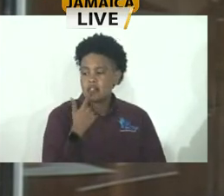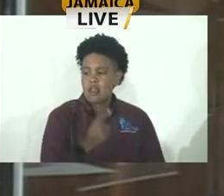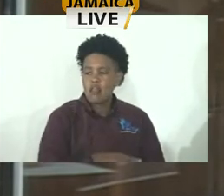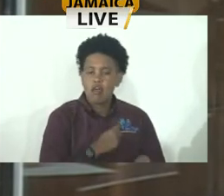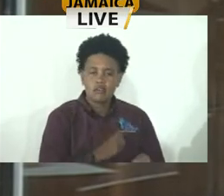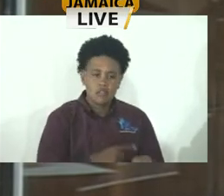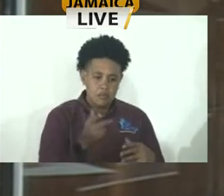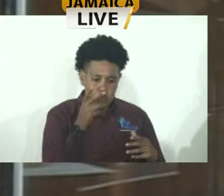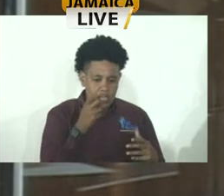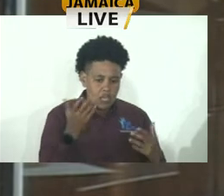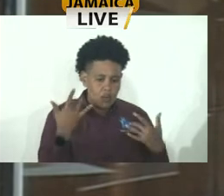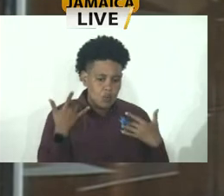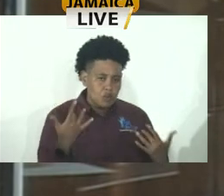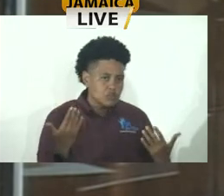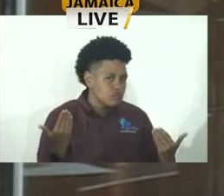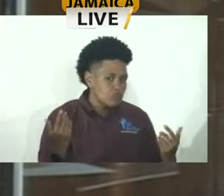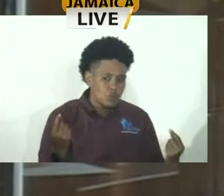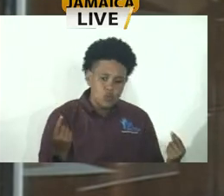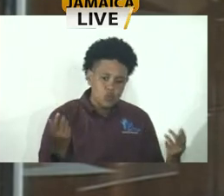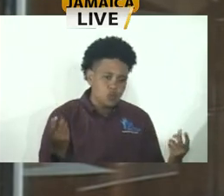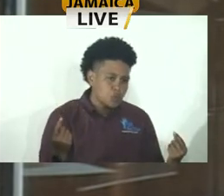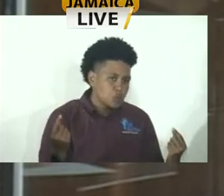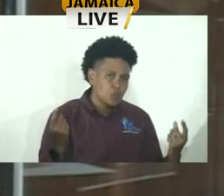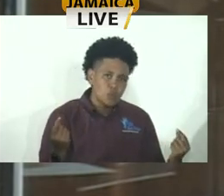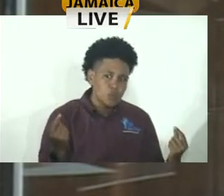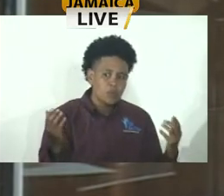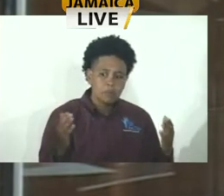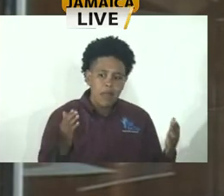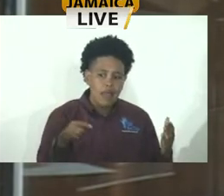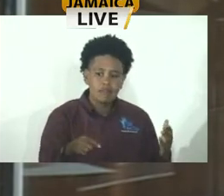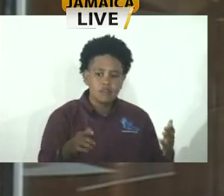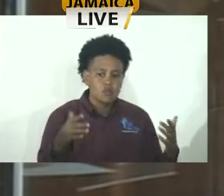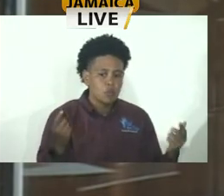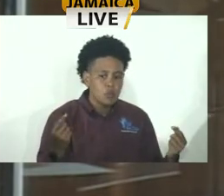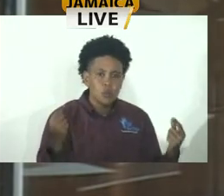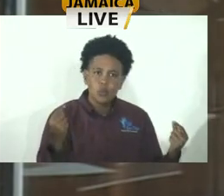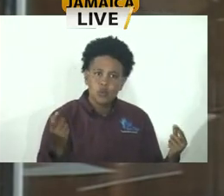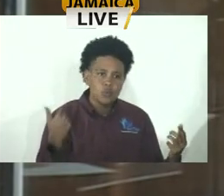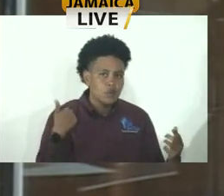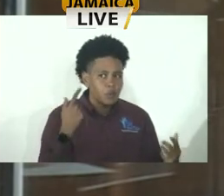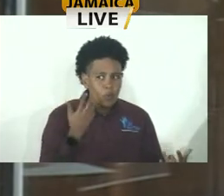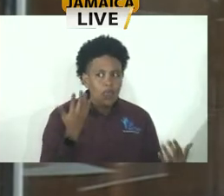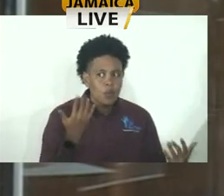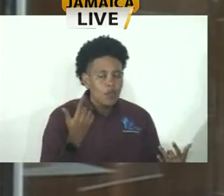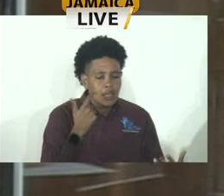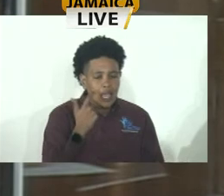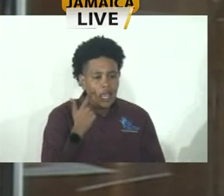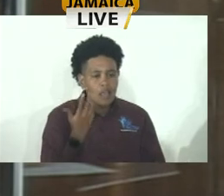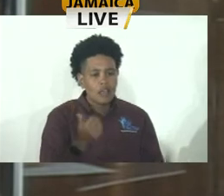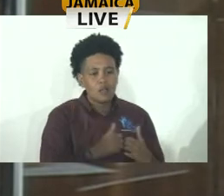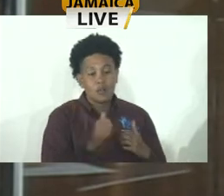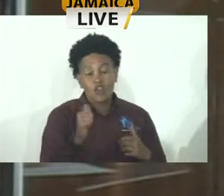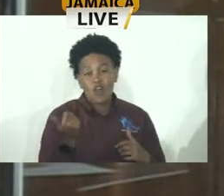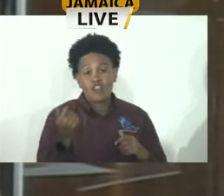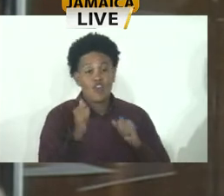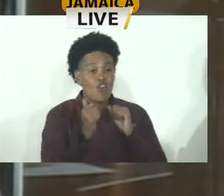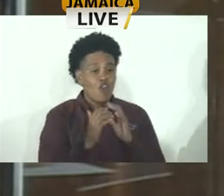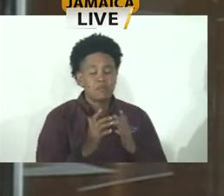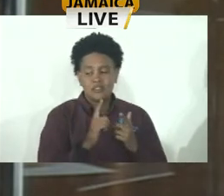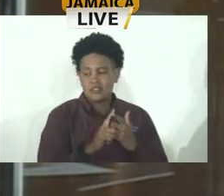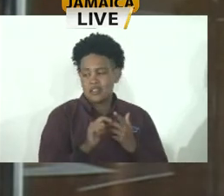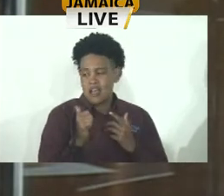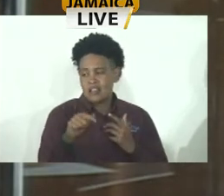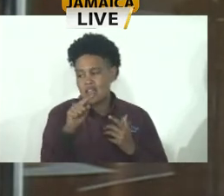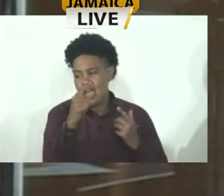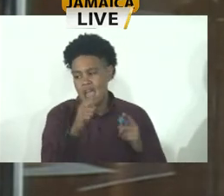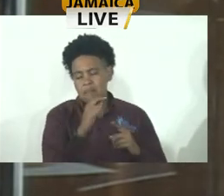time now to hear what the government's plan is for this and you know with other competitions and so on